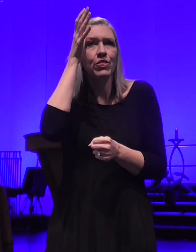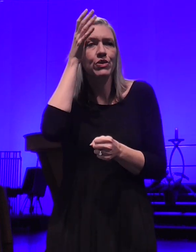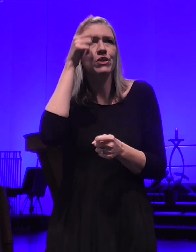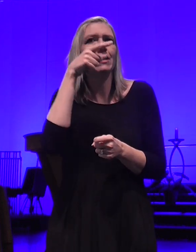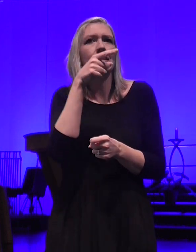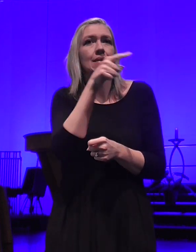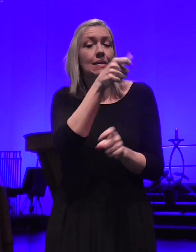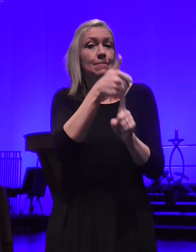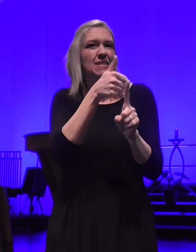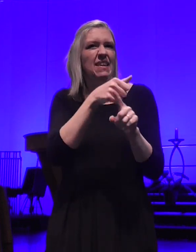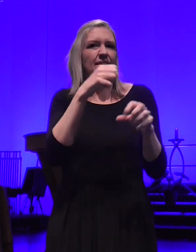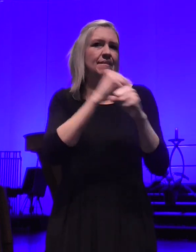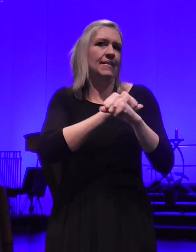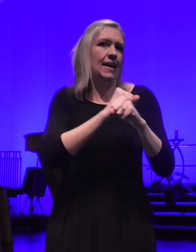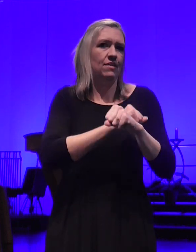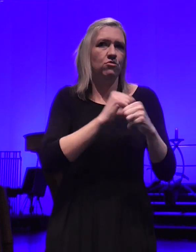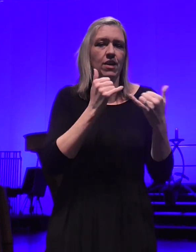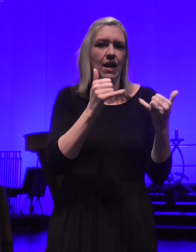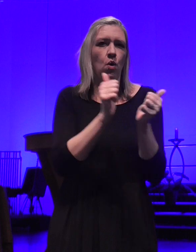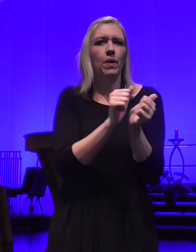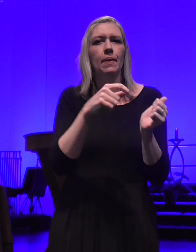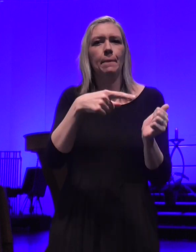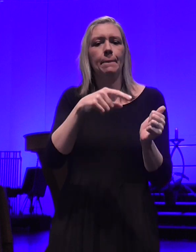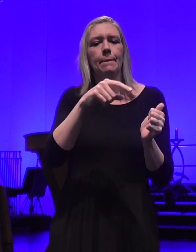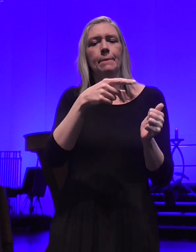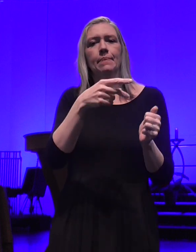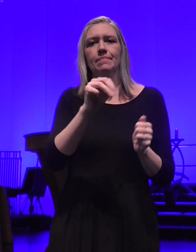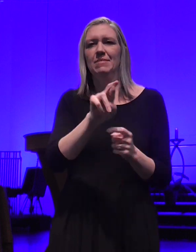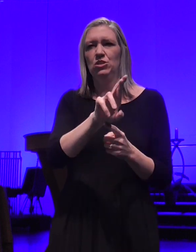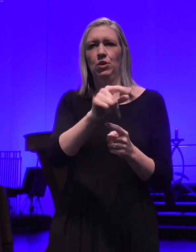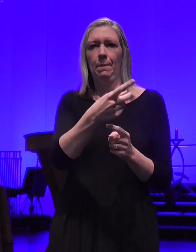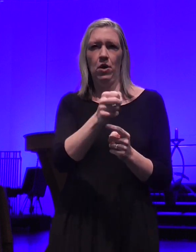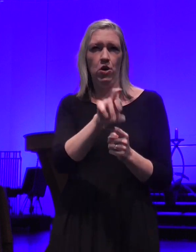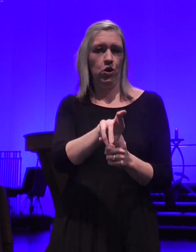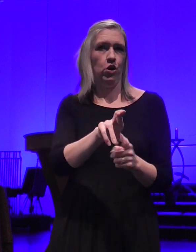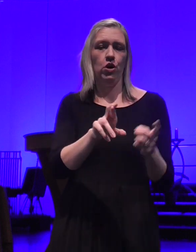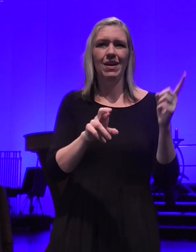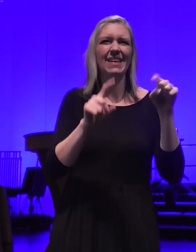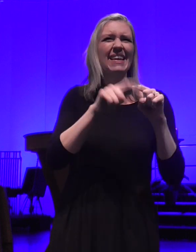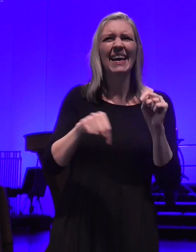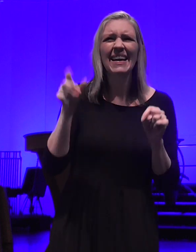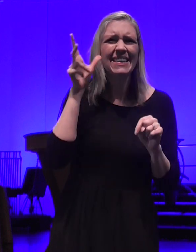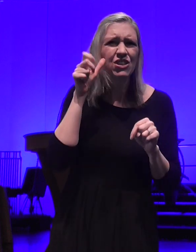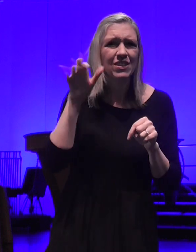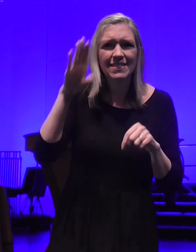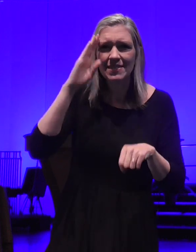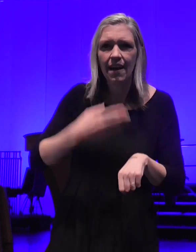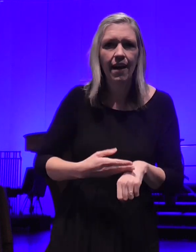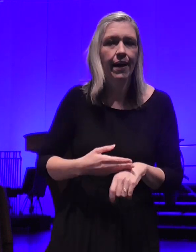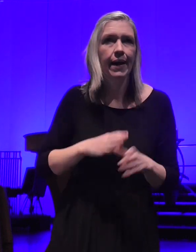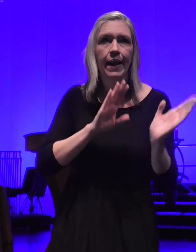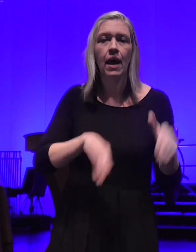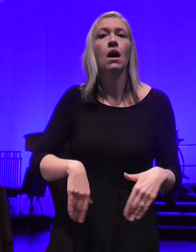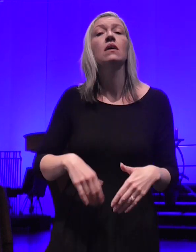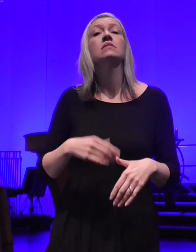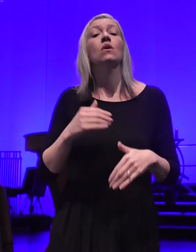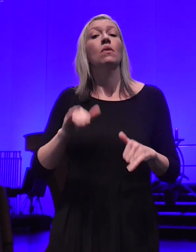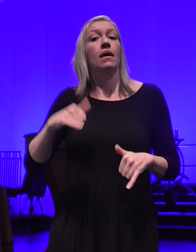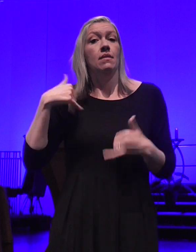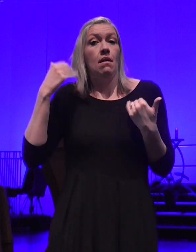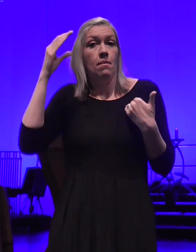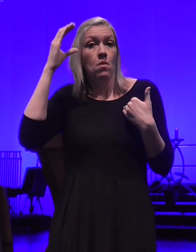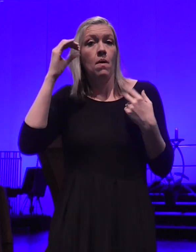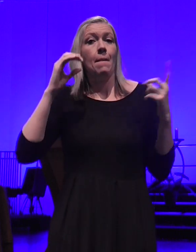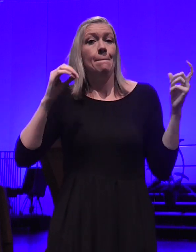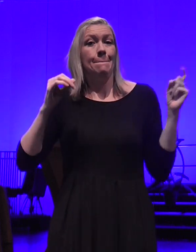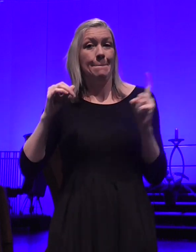with mean old Mr. Potter. And he can't hear him and can't help his son. And young George goes back to the drugstore, and